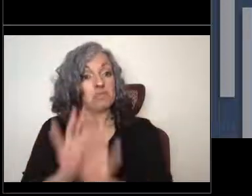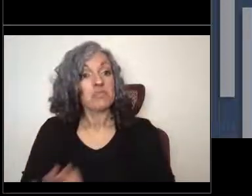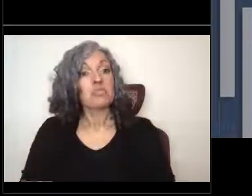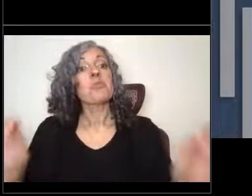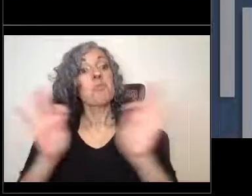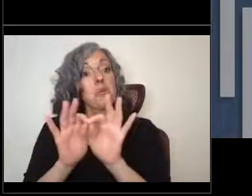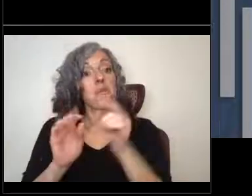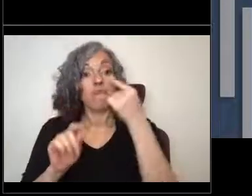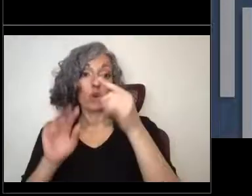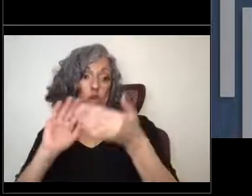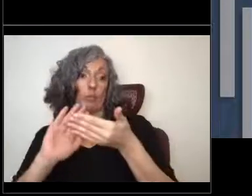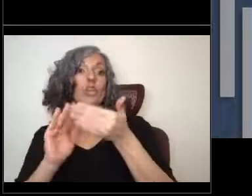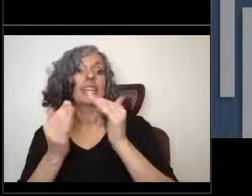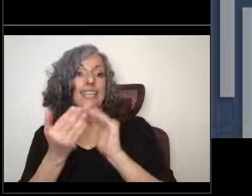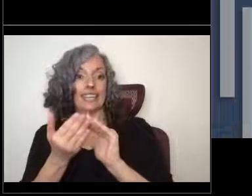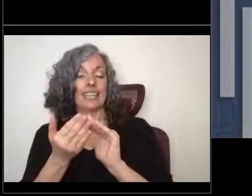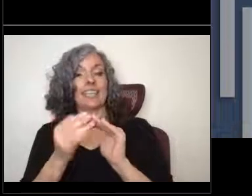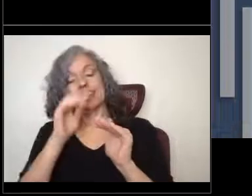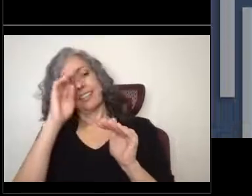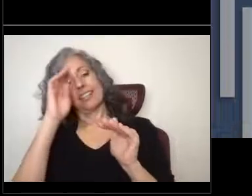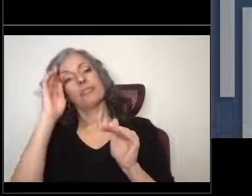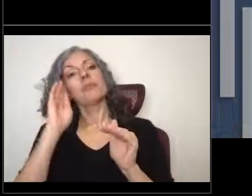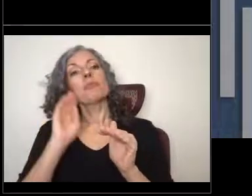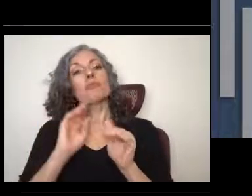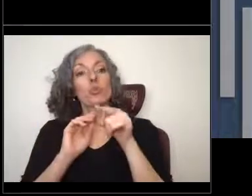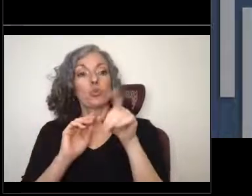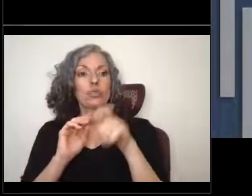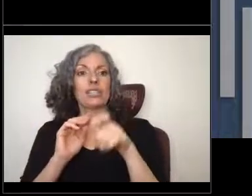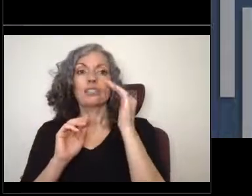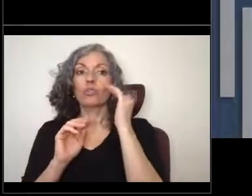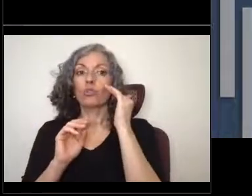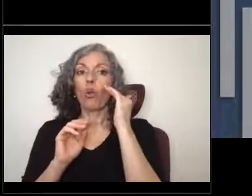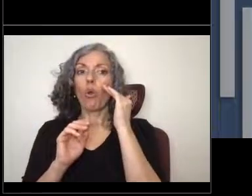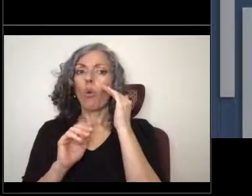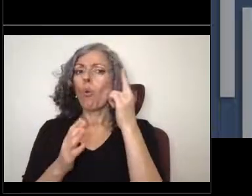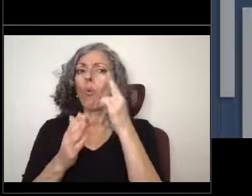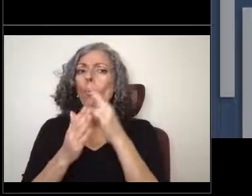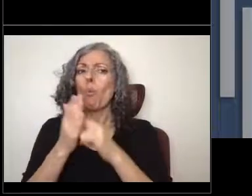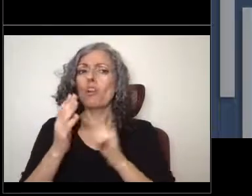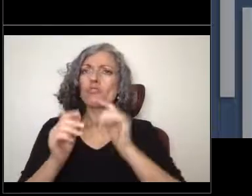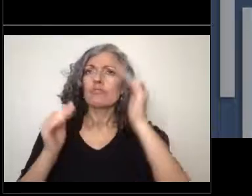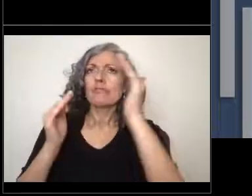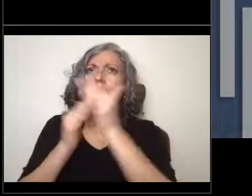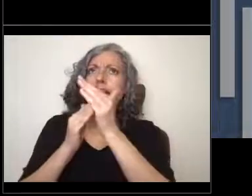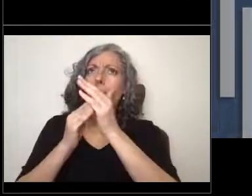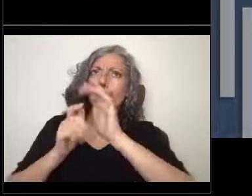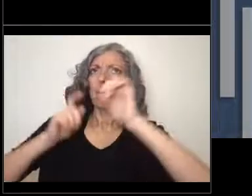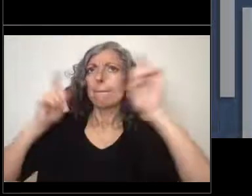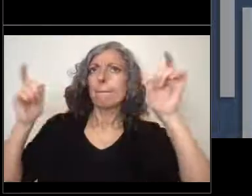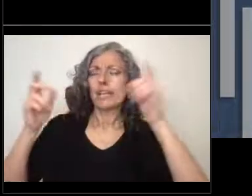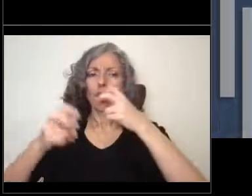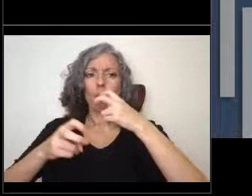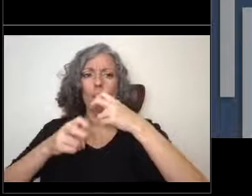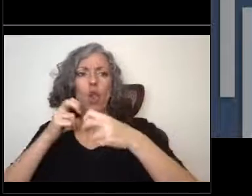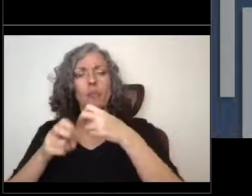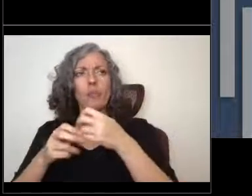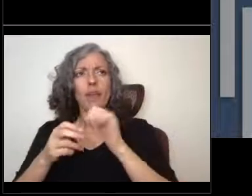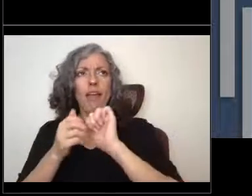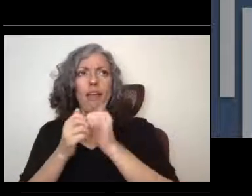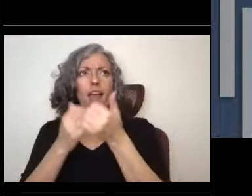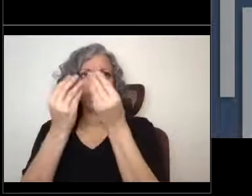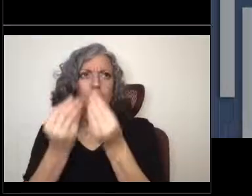communities. And you need to know what are your biggest problems and how can we get to solutions that